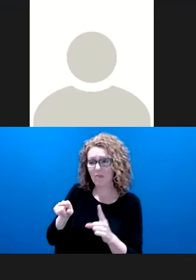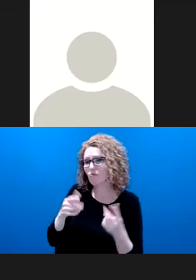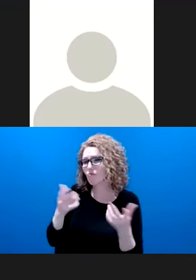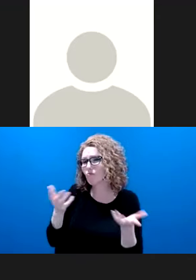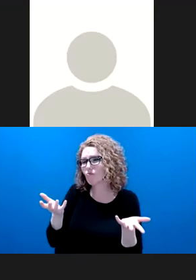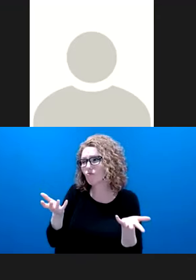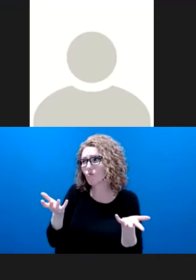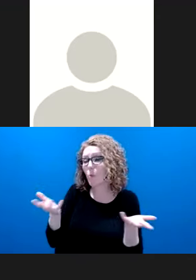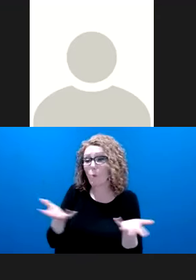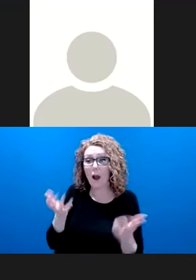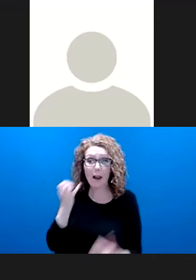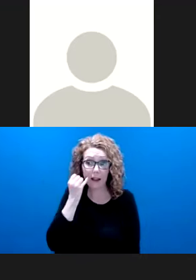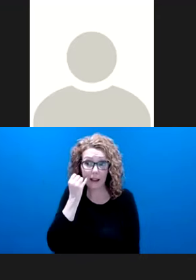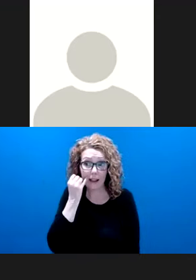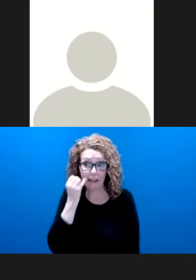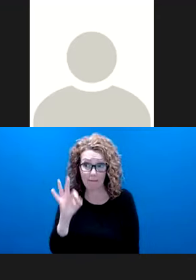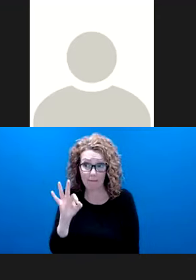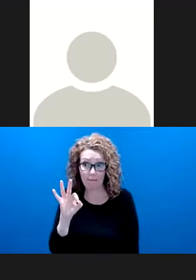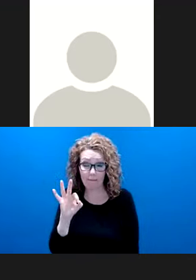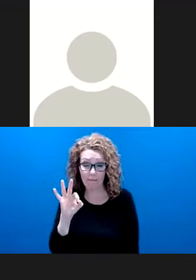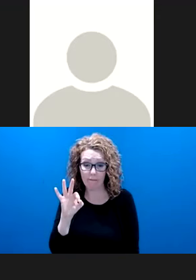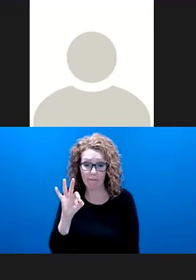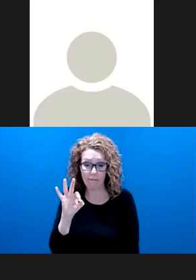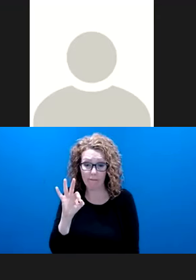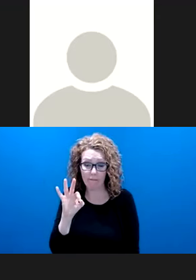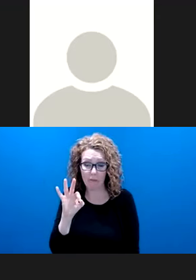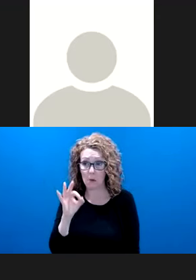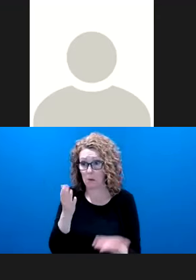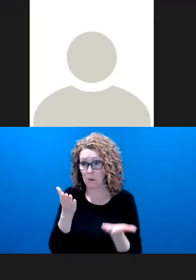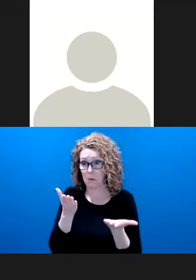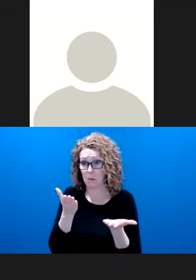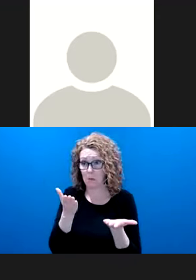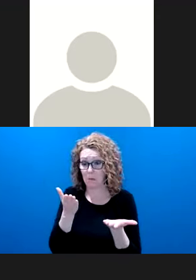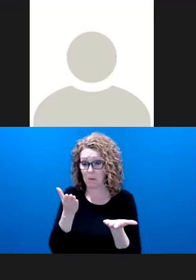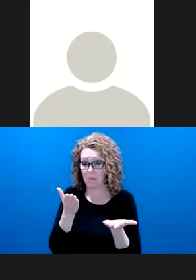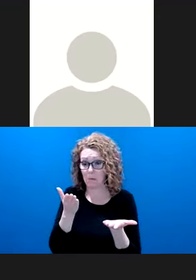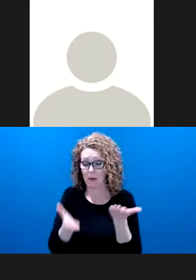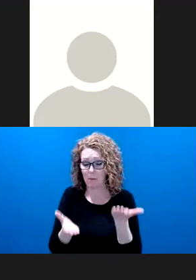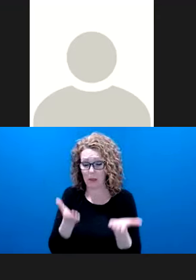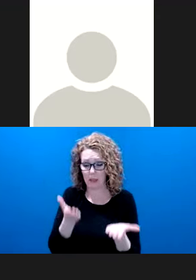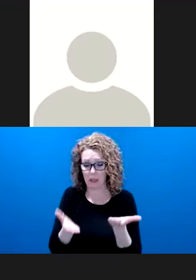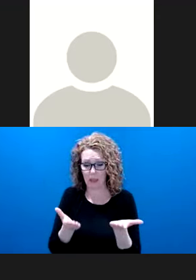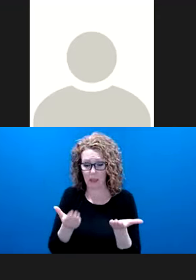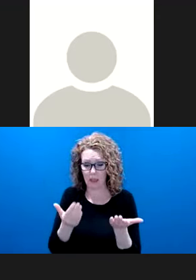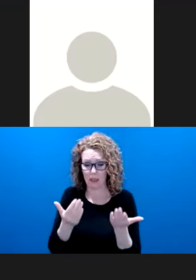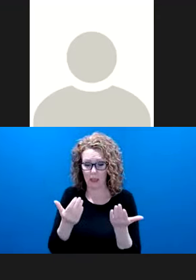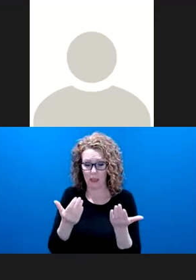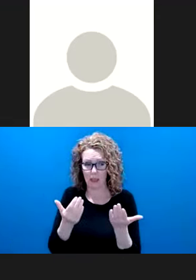if there was perhaps another number,